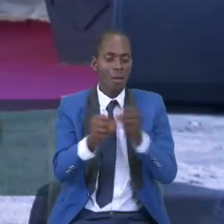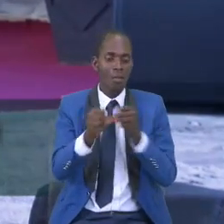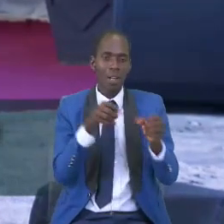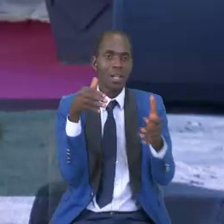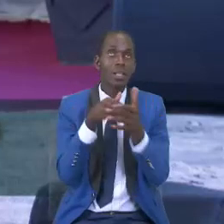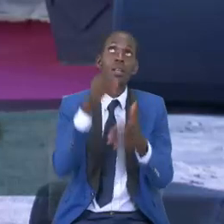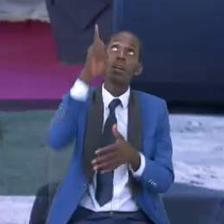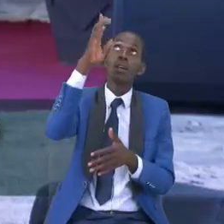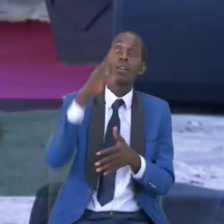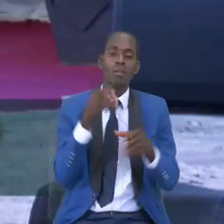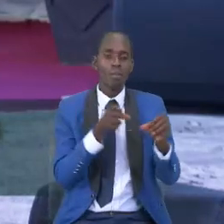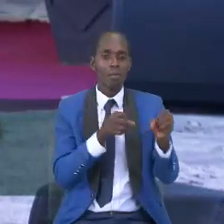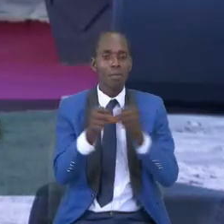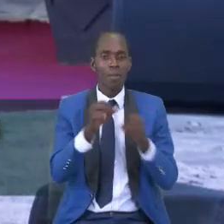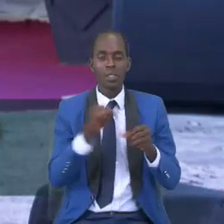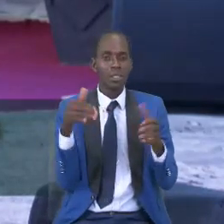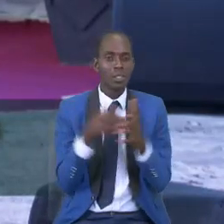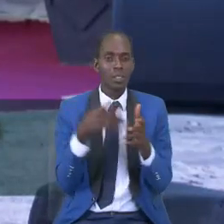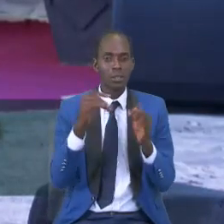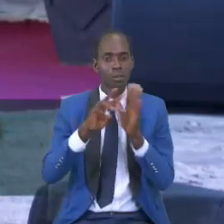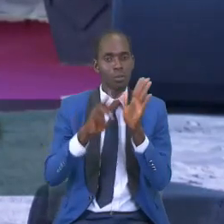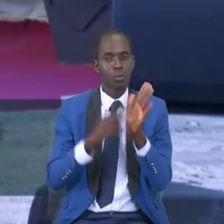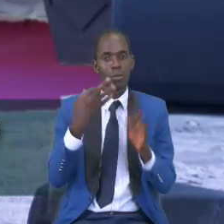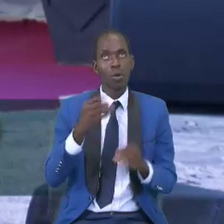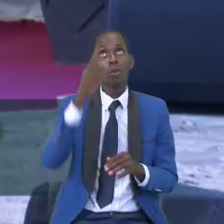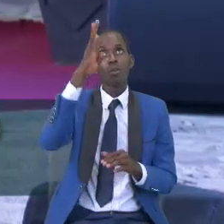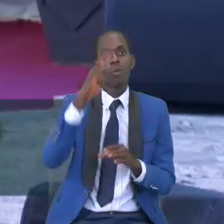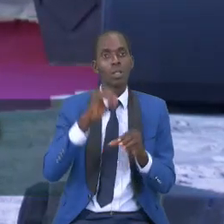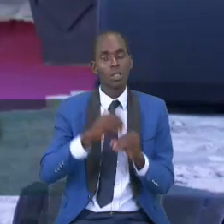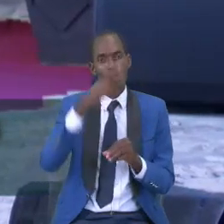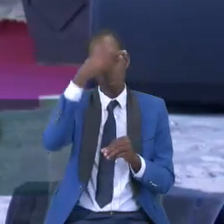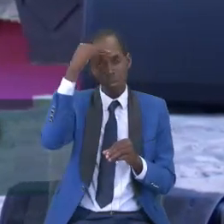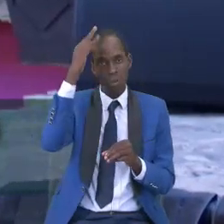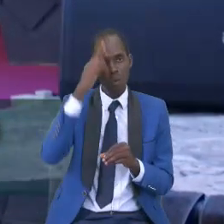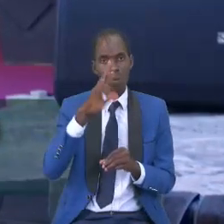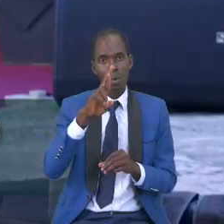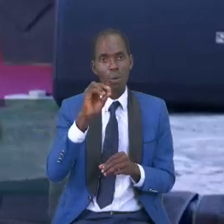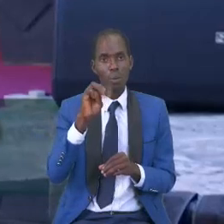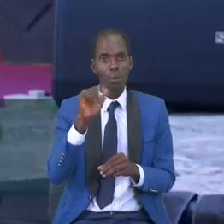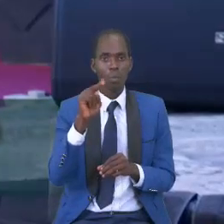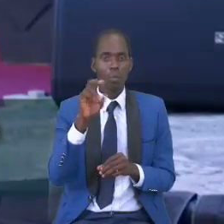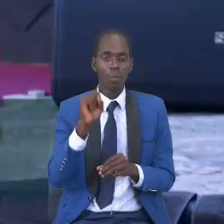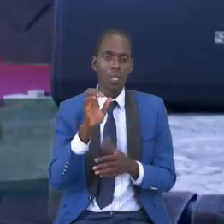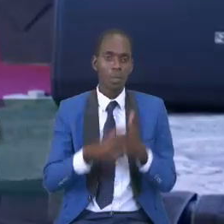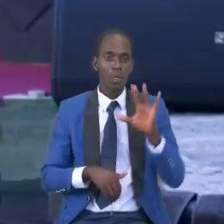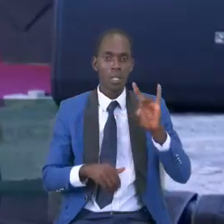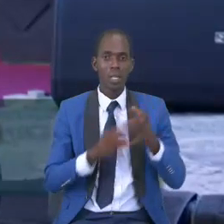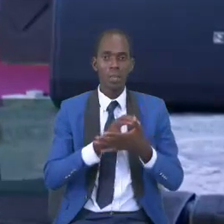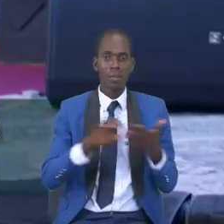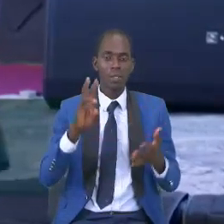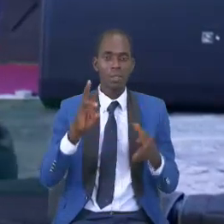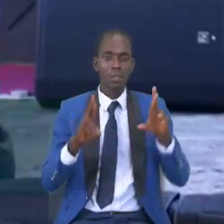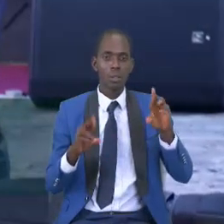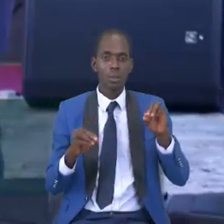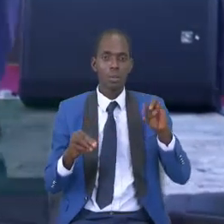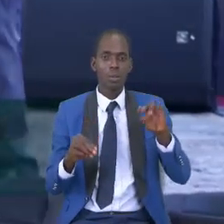and fighting against the will of God. In Romans chapter 8, we're looking at verse 6. Romans chapter 8,